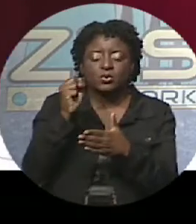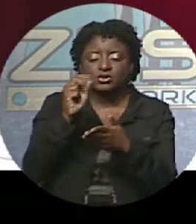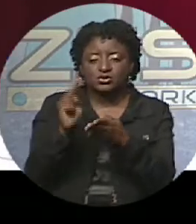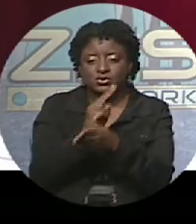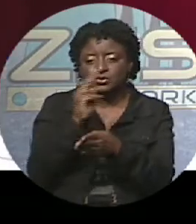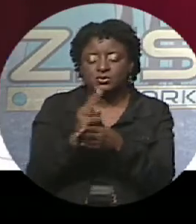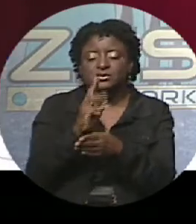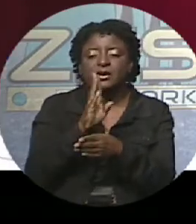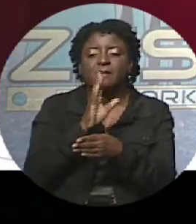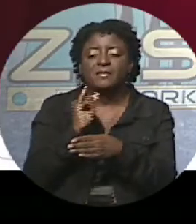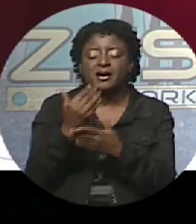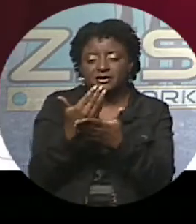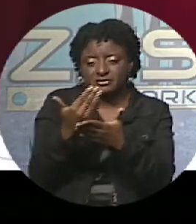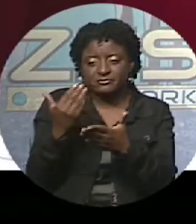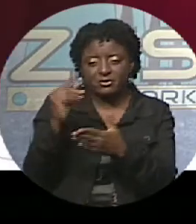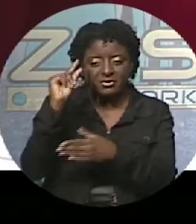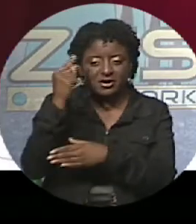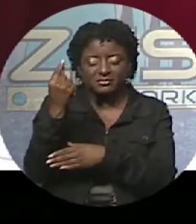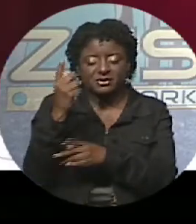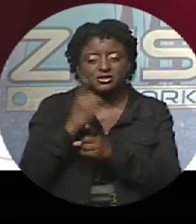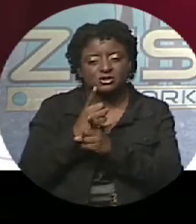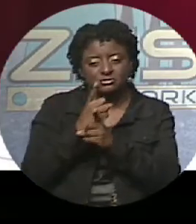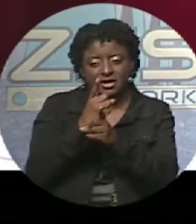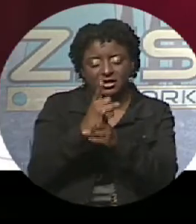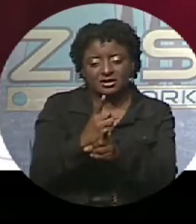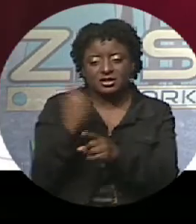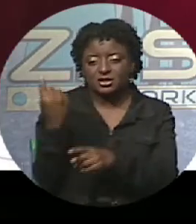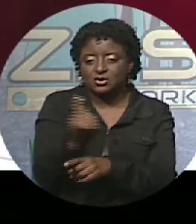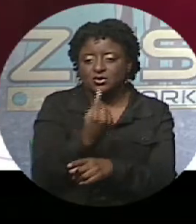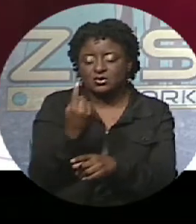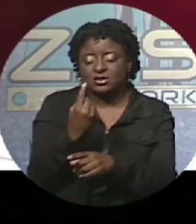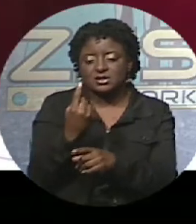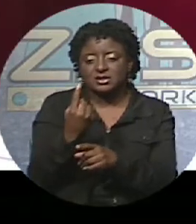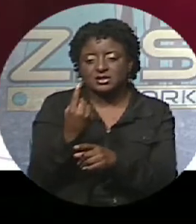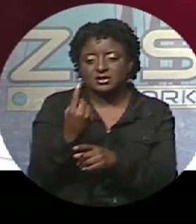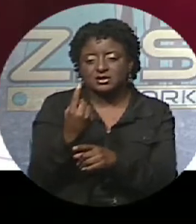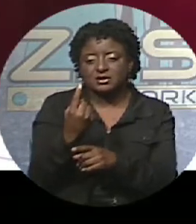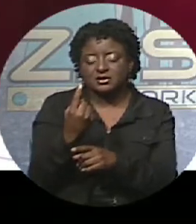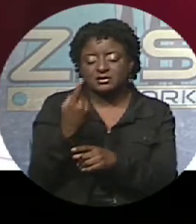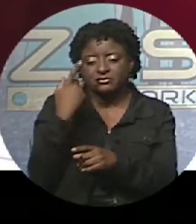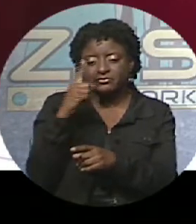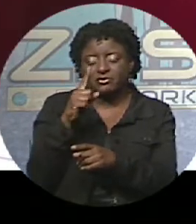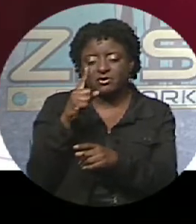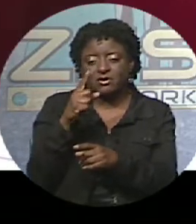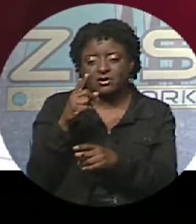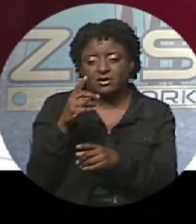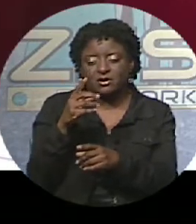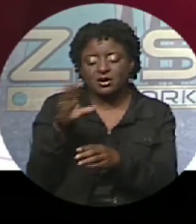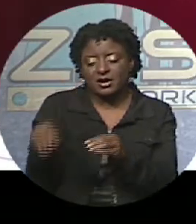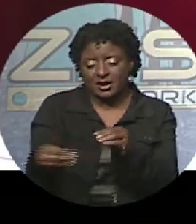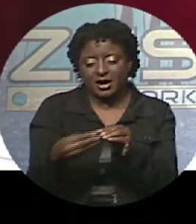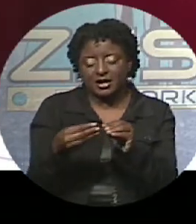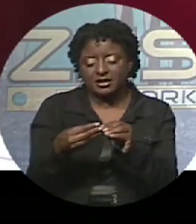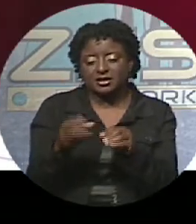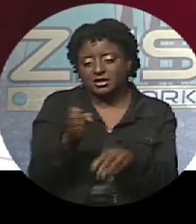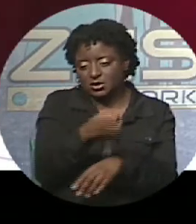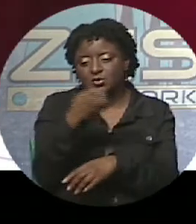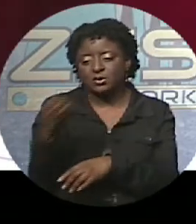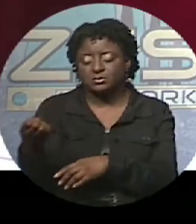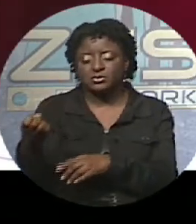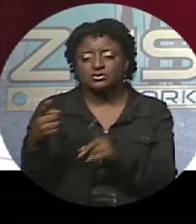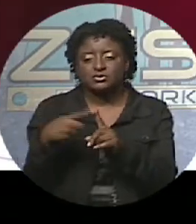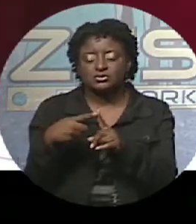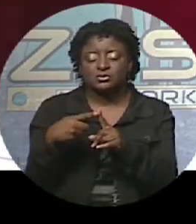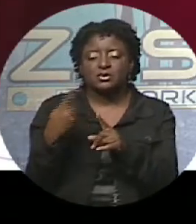by the former government directly and solely for the purposes of equipping the Royal Bahamas Police or